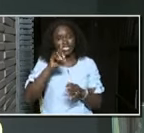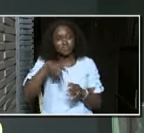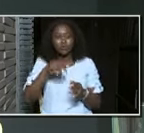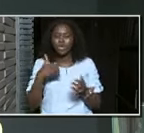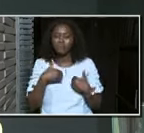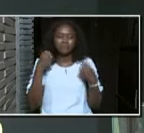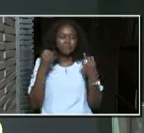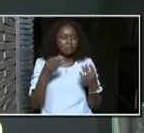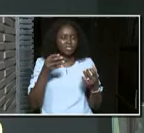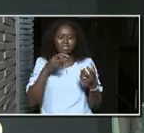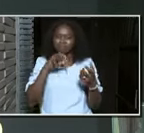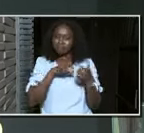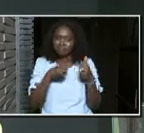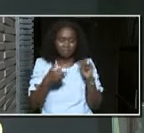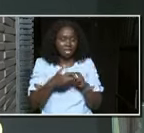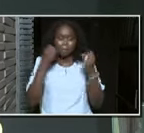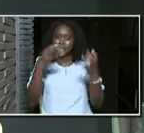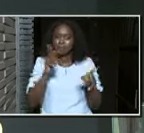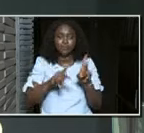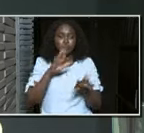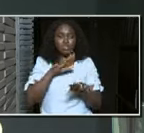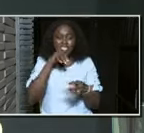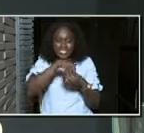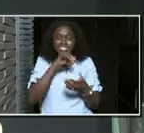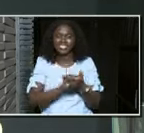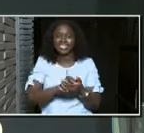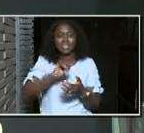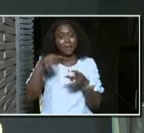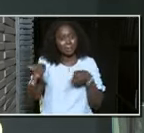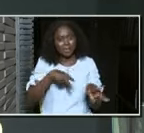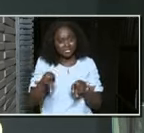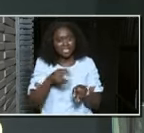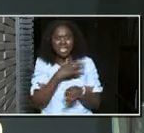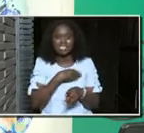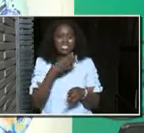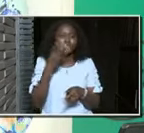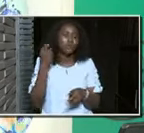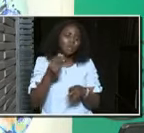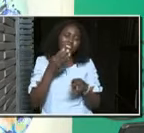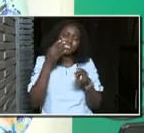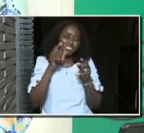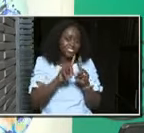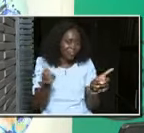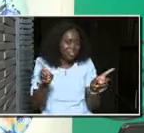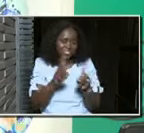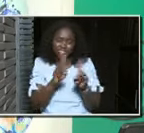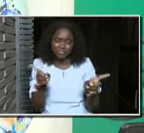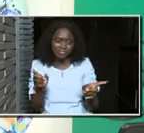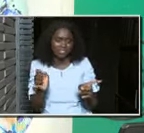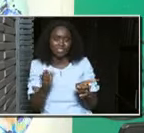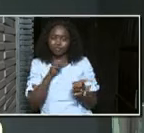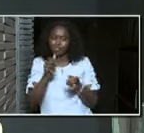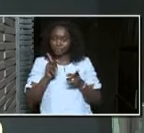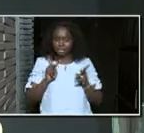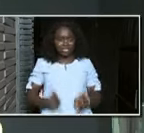many people in that party, and it was purely ideological differences. It has nothing to do with personal